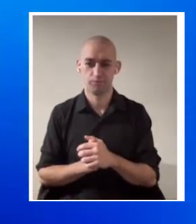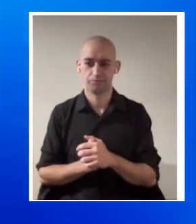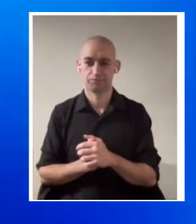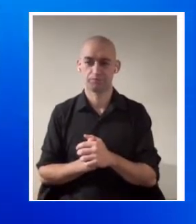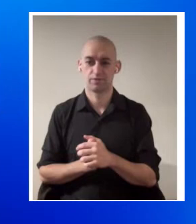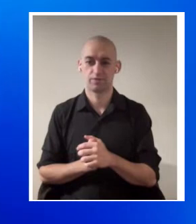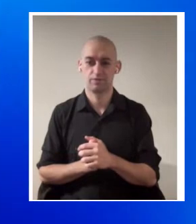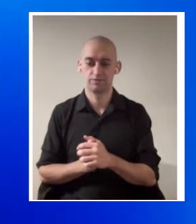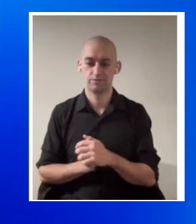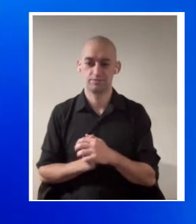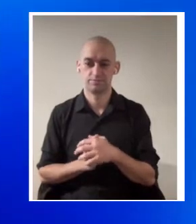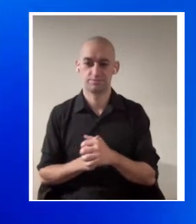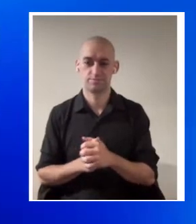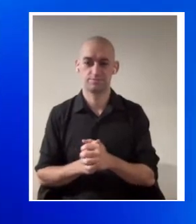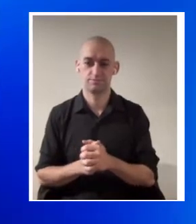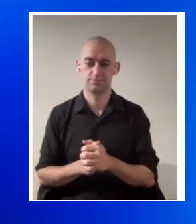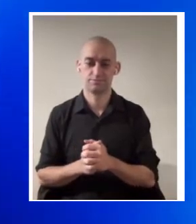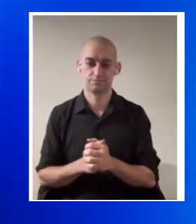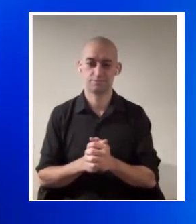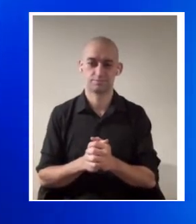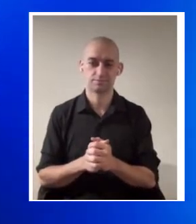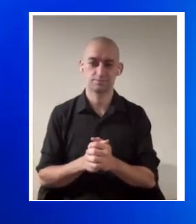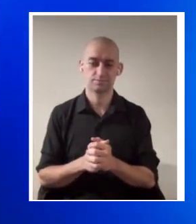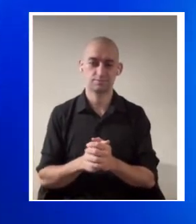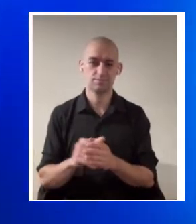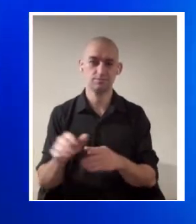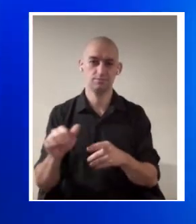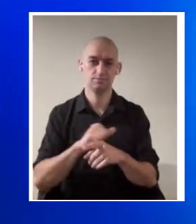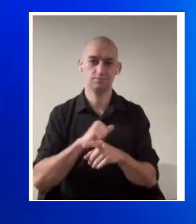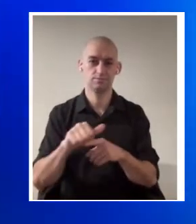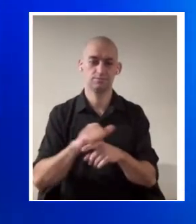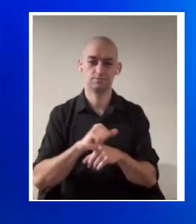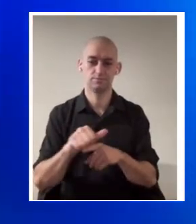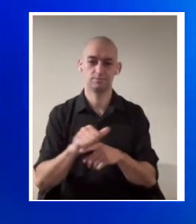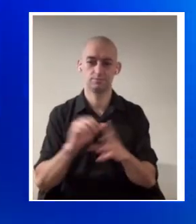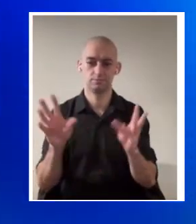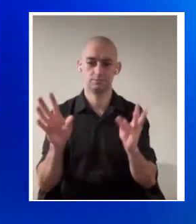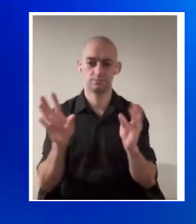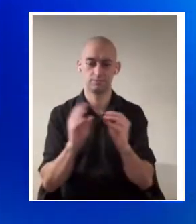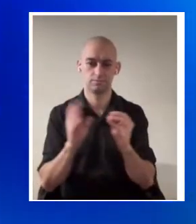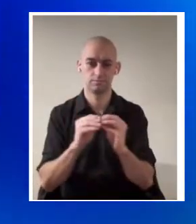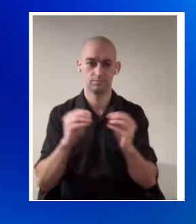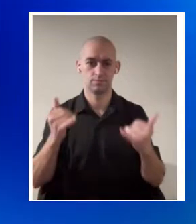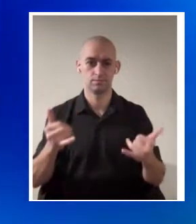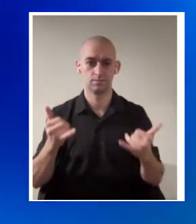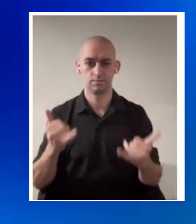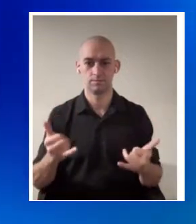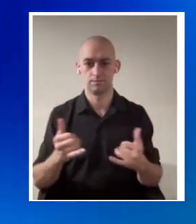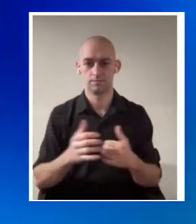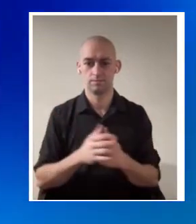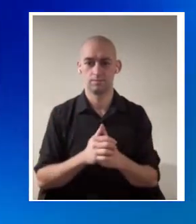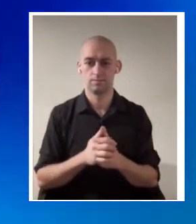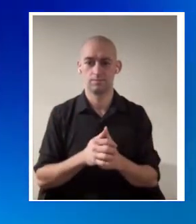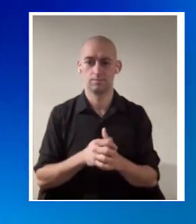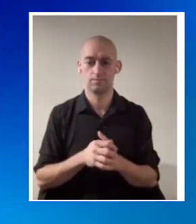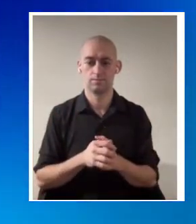chat. So I'll add in, they can respond in the chat and then that you will read them off because they're going to bring you on camera.